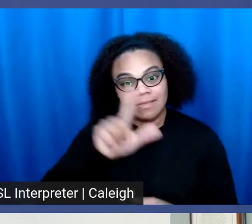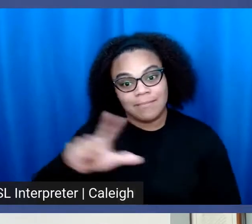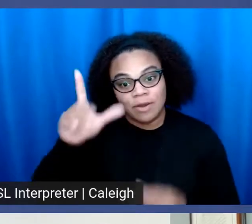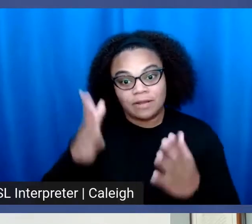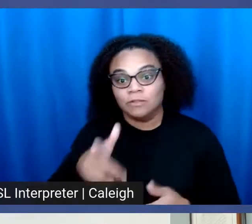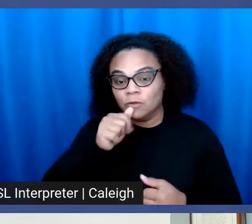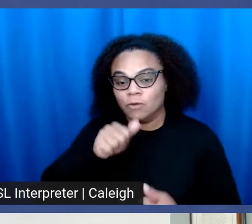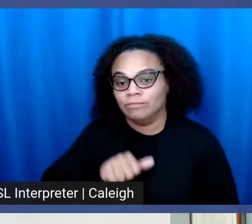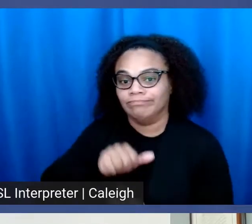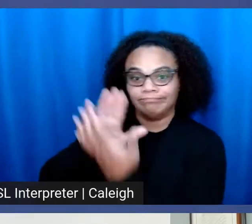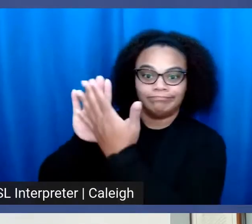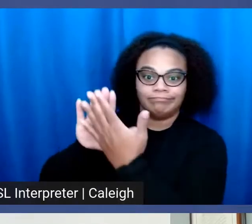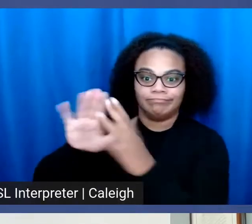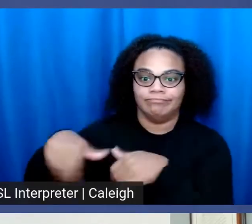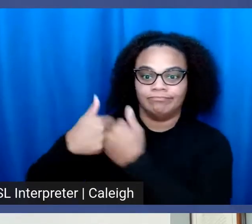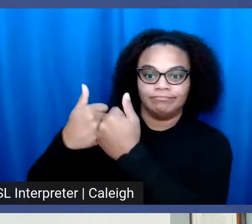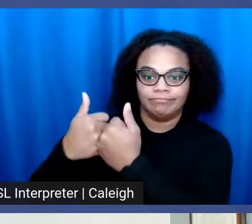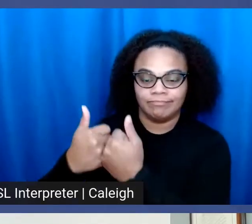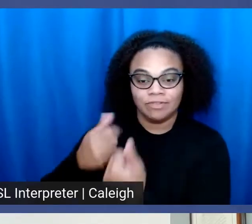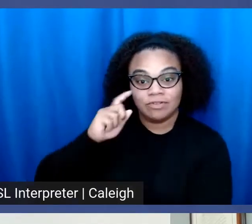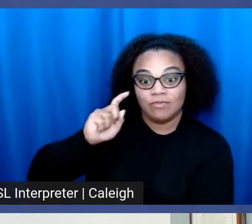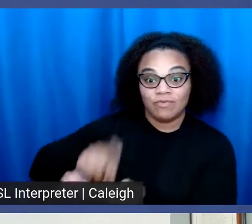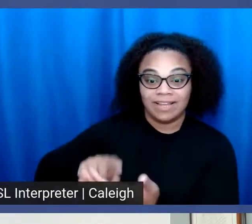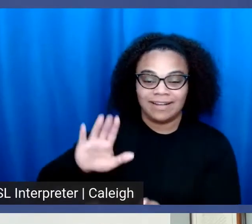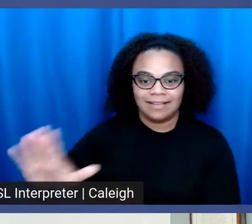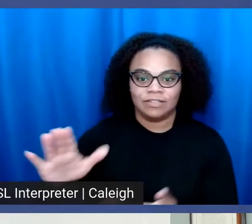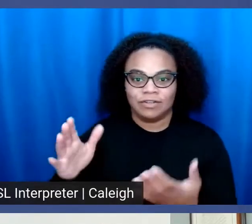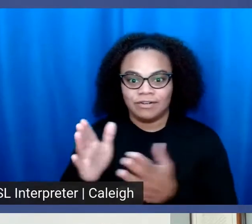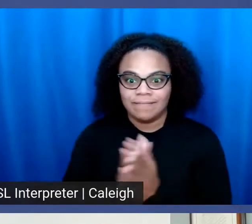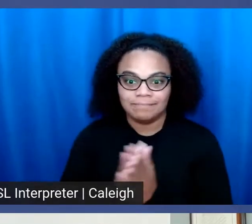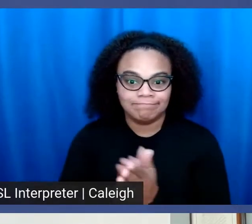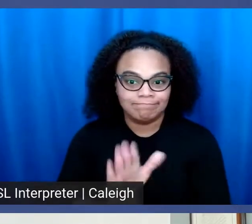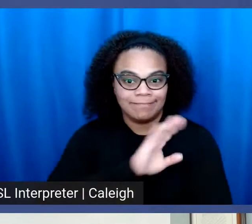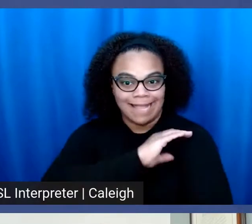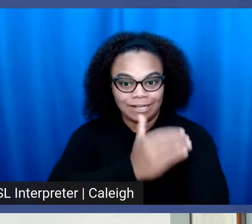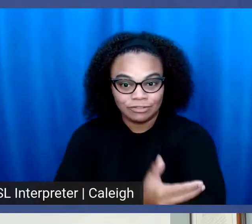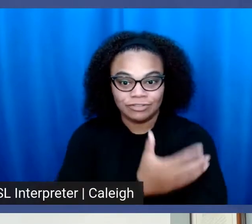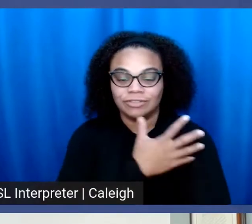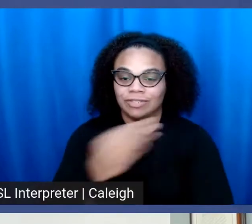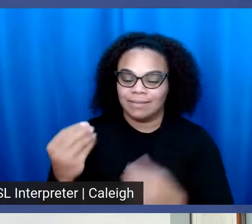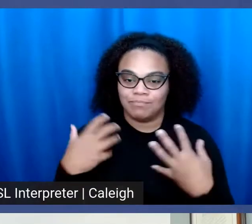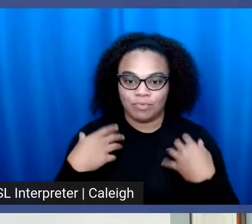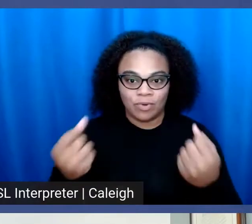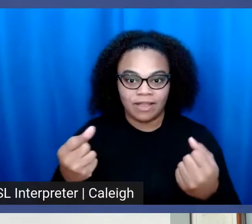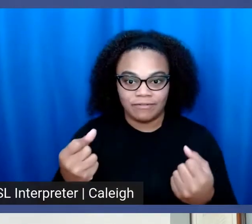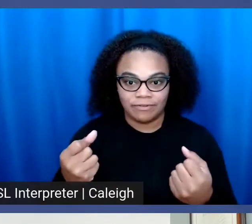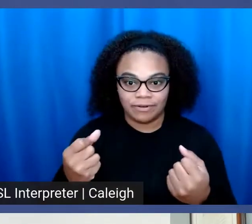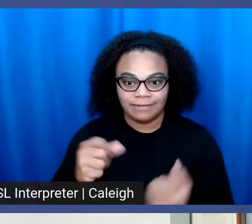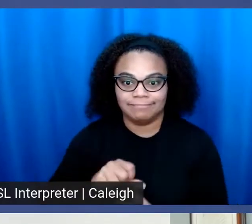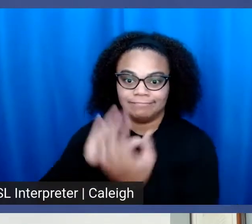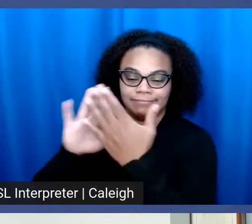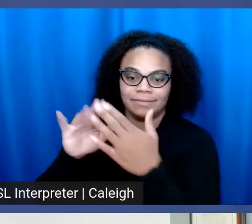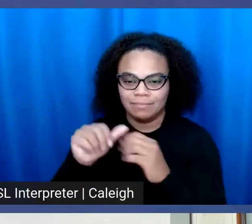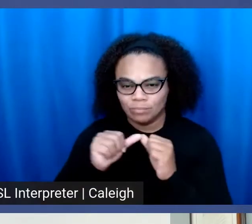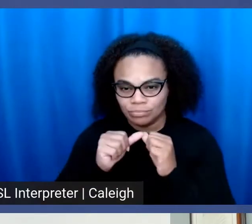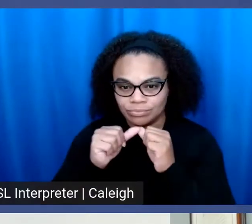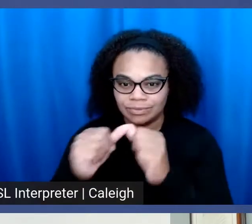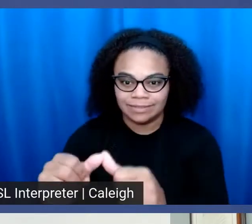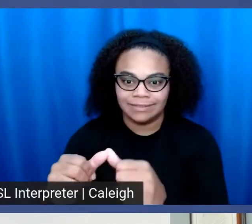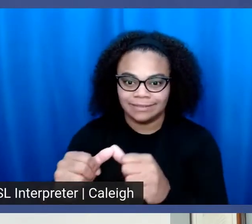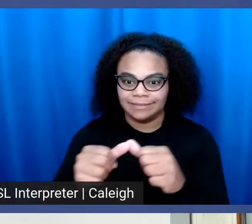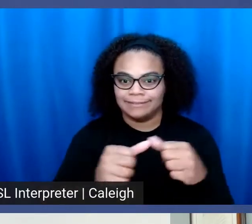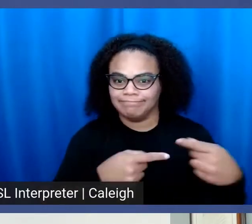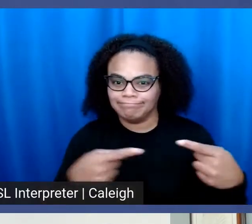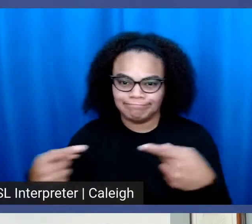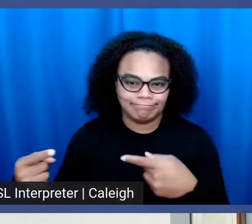was in recognition of her energy and bravery in the face of persistent and ongoing hostility,